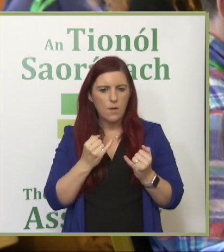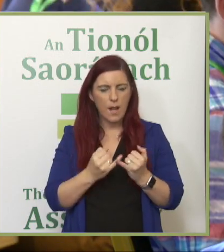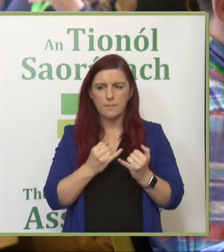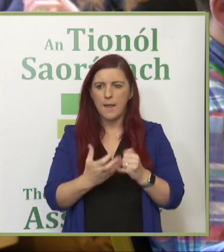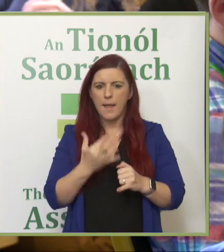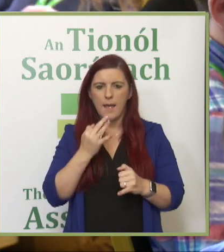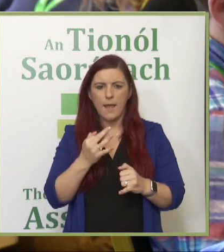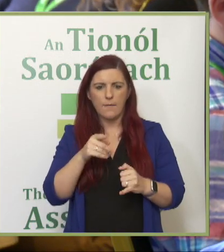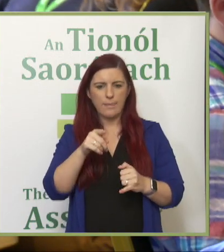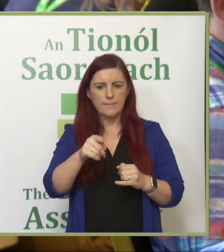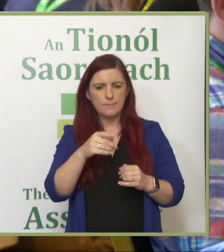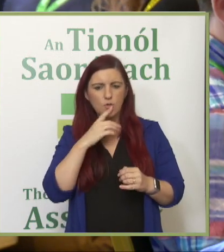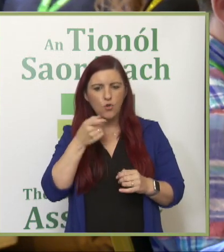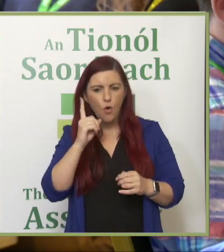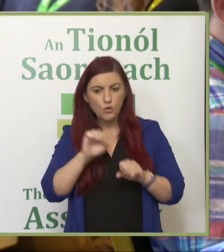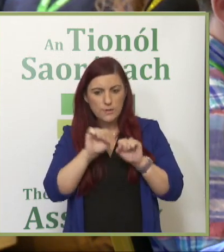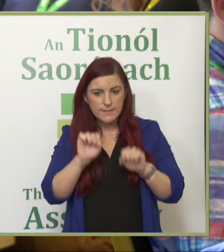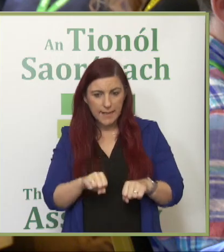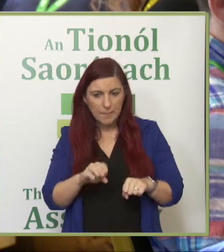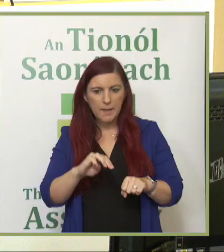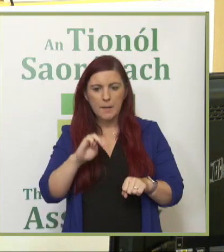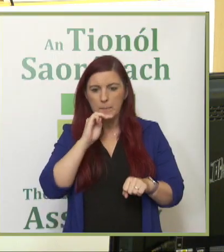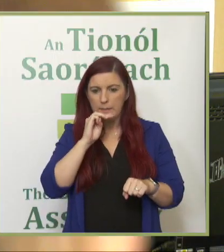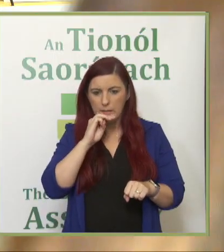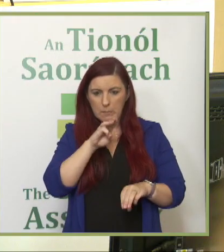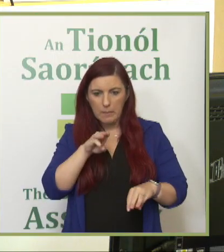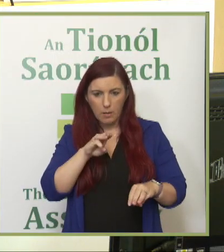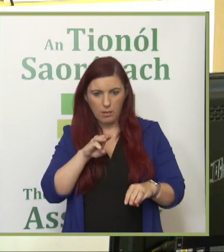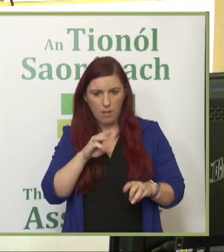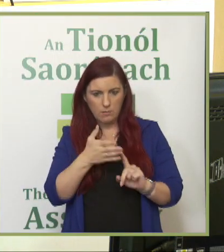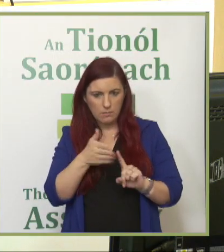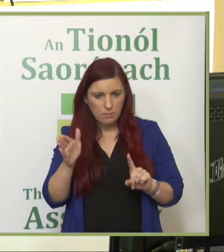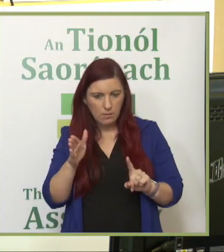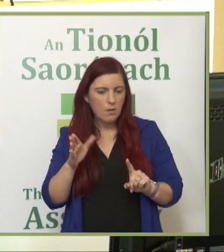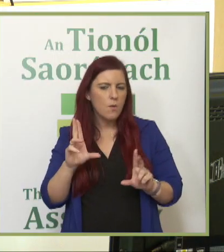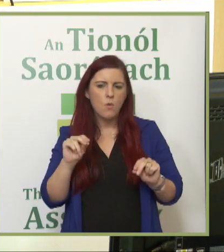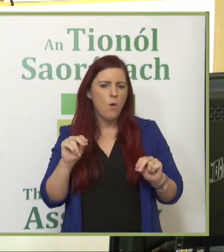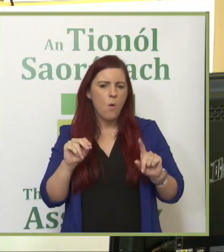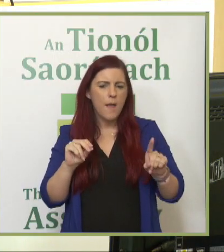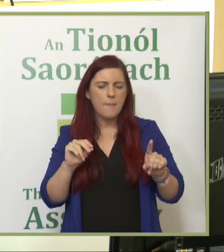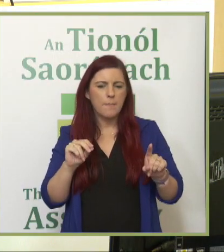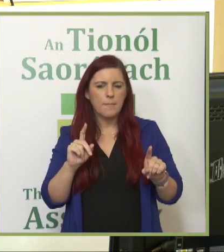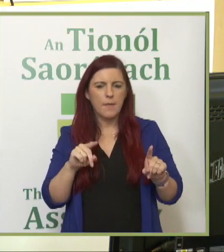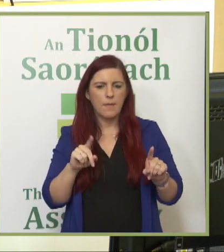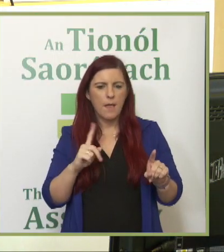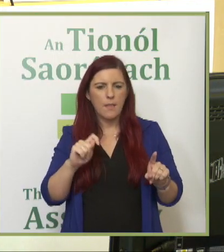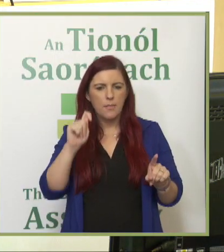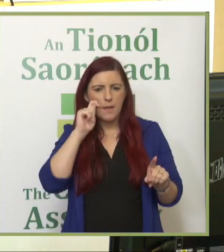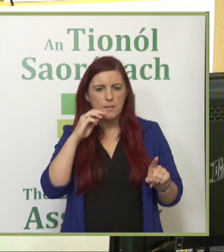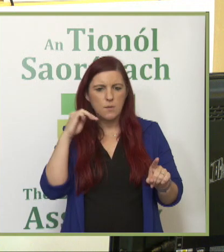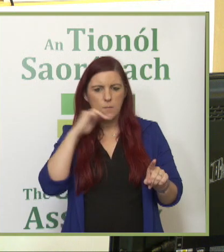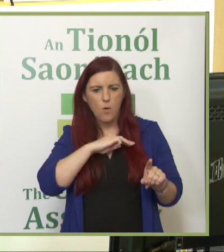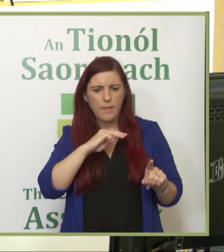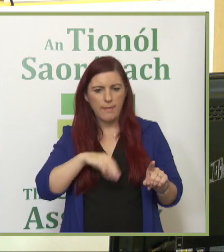drugs and be seen to get away with it? Thanks for the question. No, I wouldn't say so. I think it's important, the adult